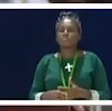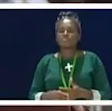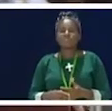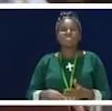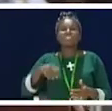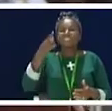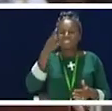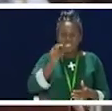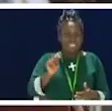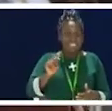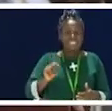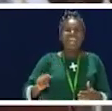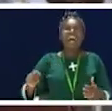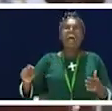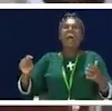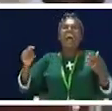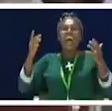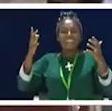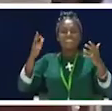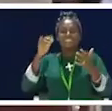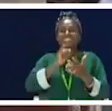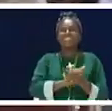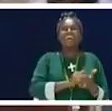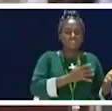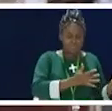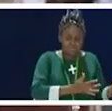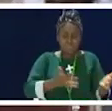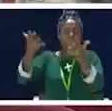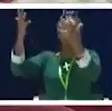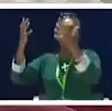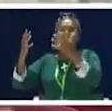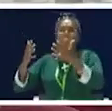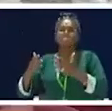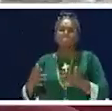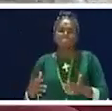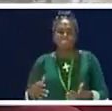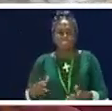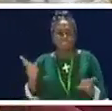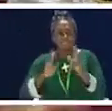the back of the desert. That arm is in the house tonight.